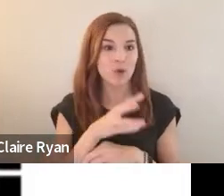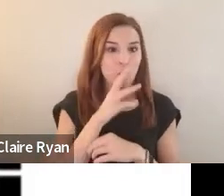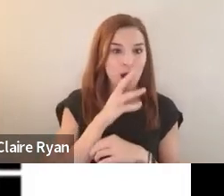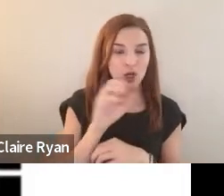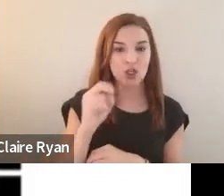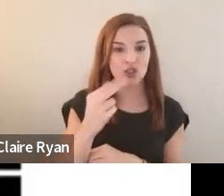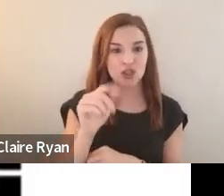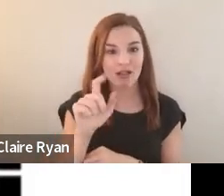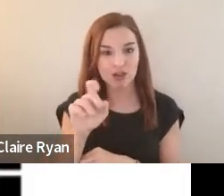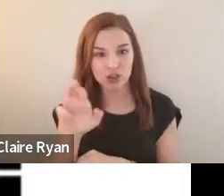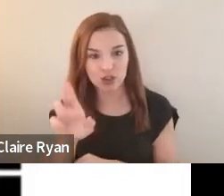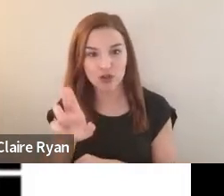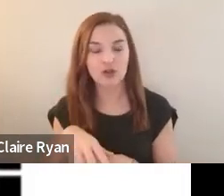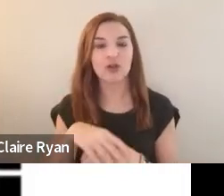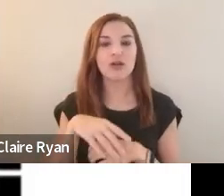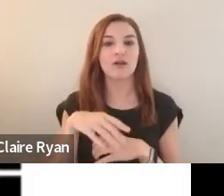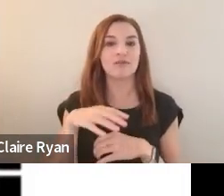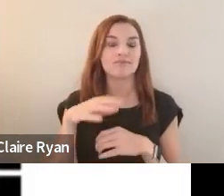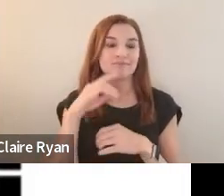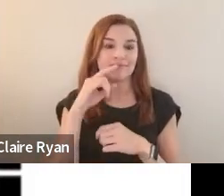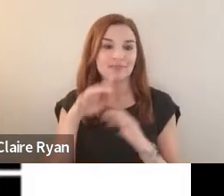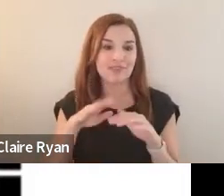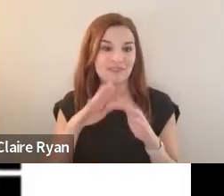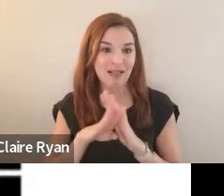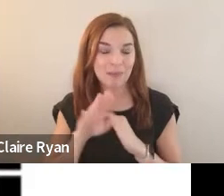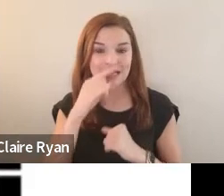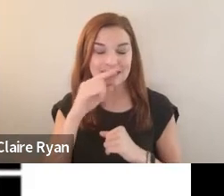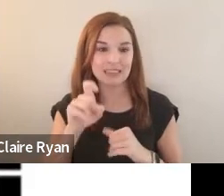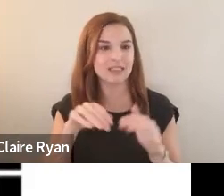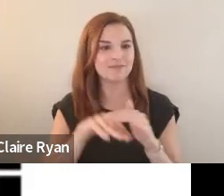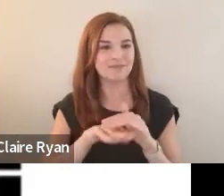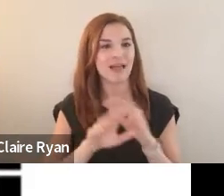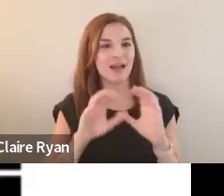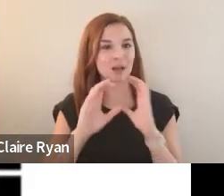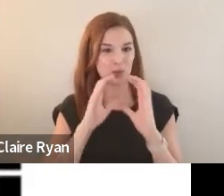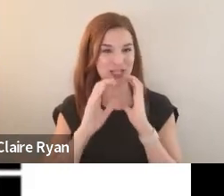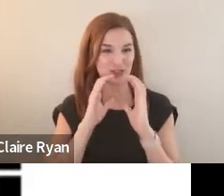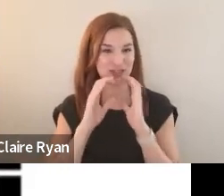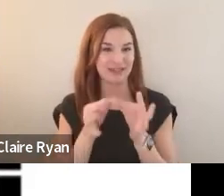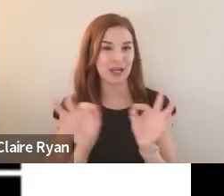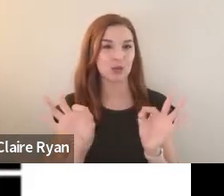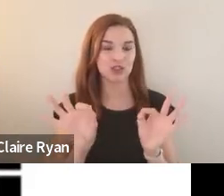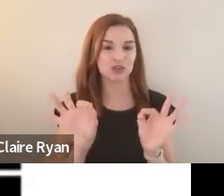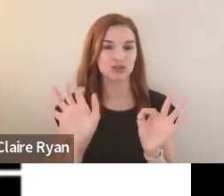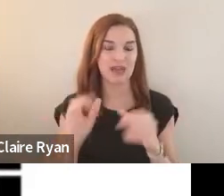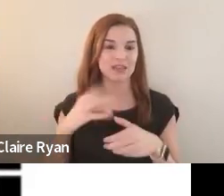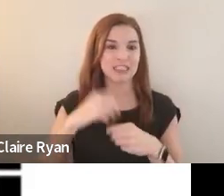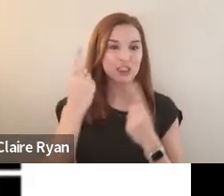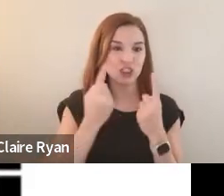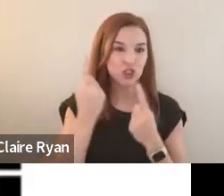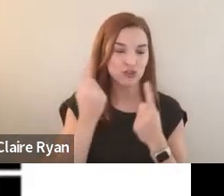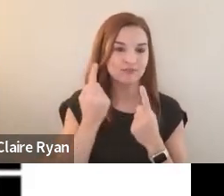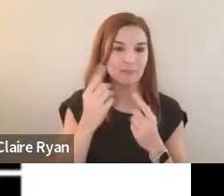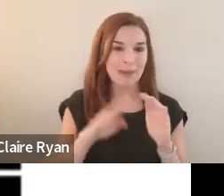communicate, can share what their basic needs are for food and shelter. Um, in a child's development, they